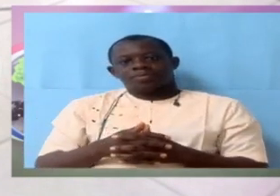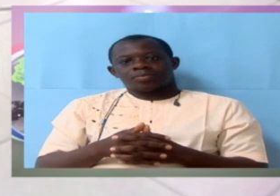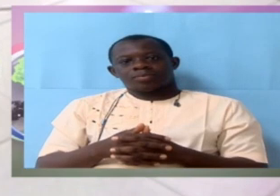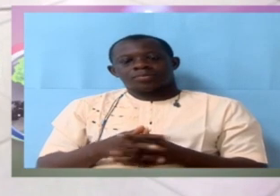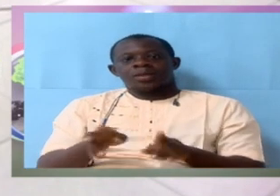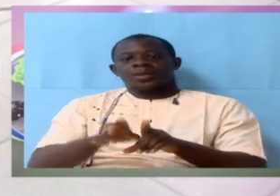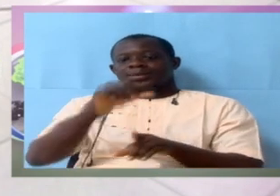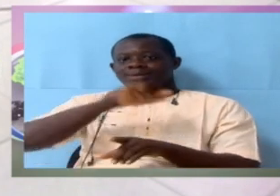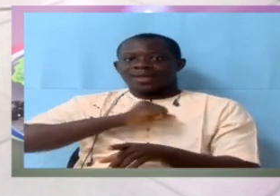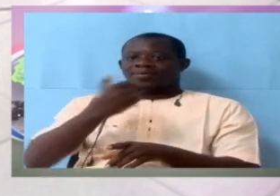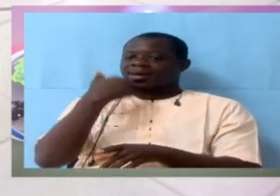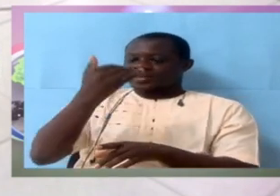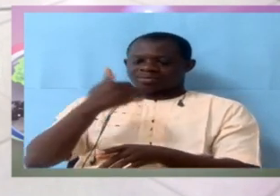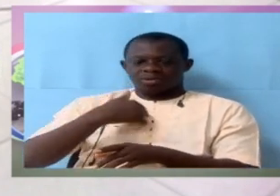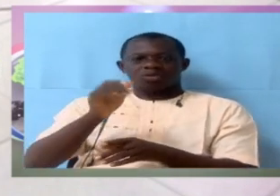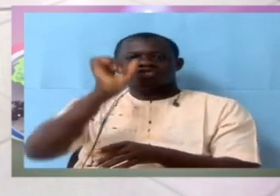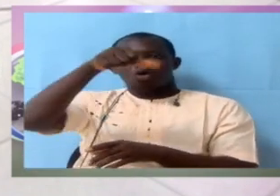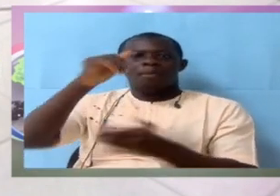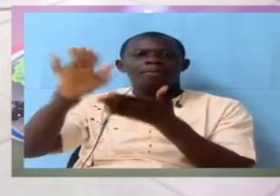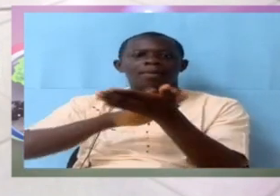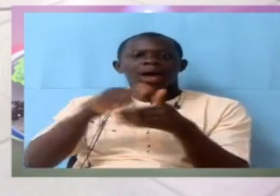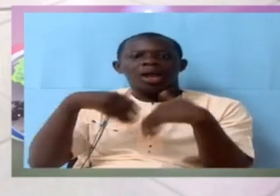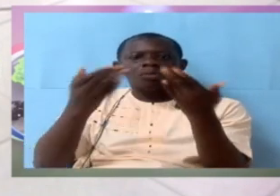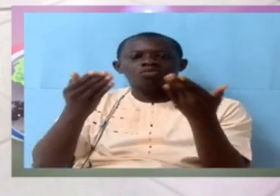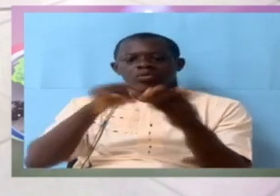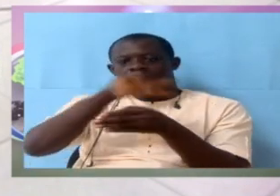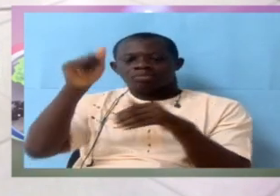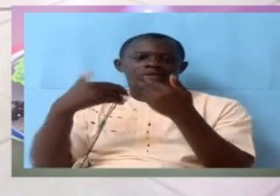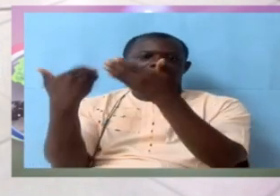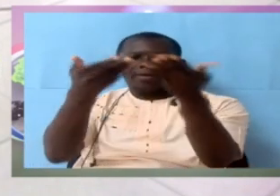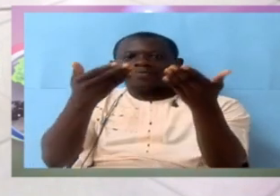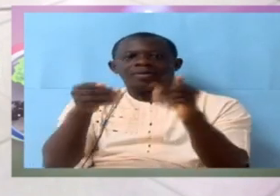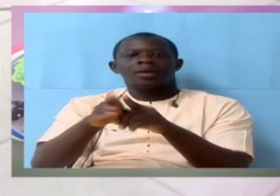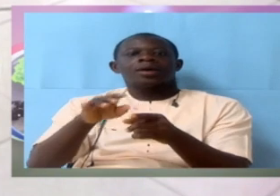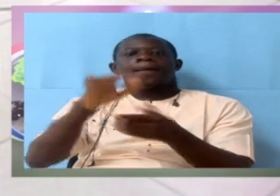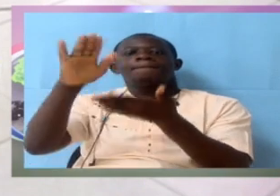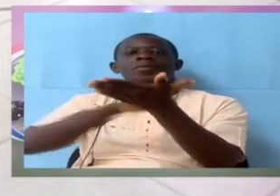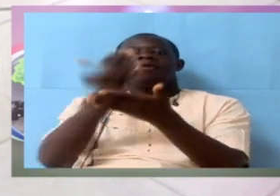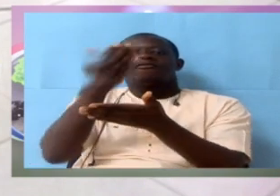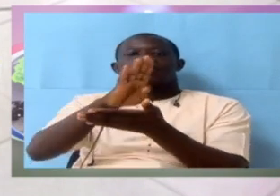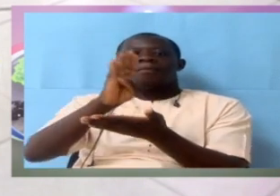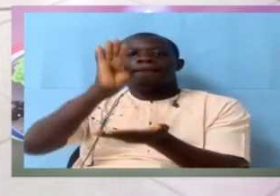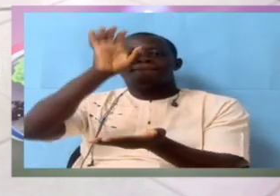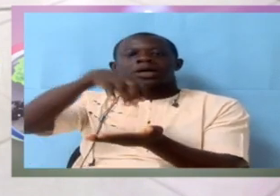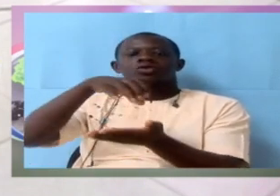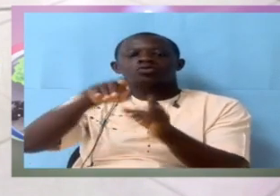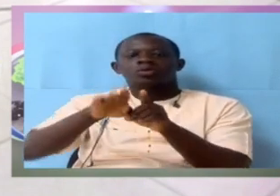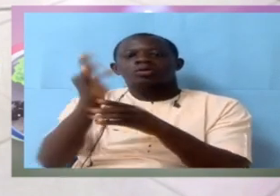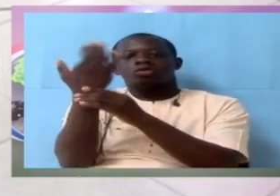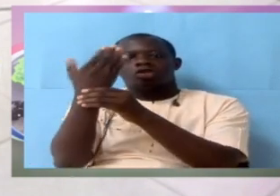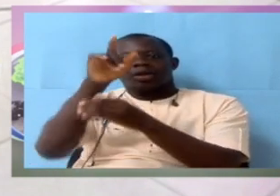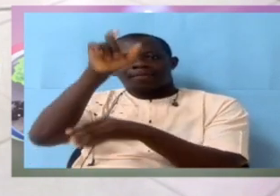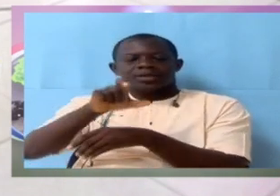He asked me my paper and I handed it to him. That was the paper I took away from Tijan at the